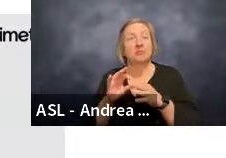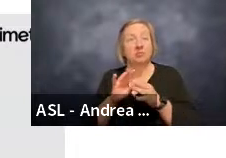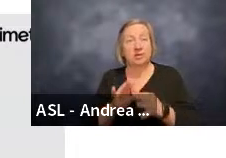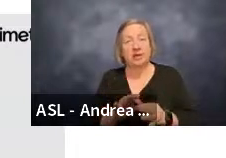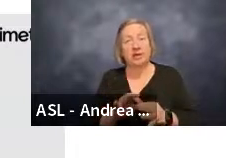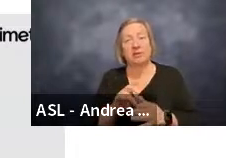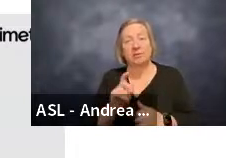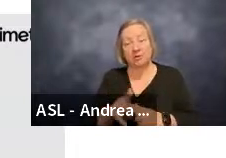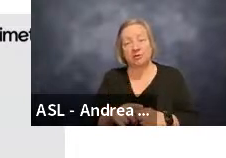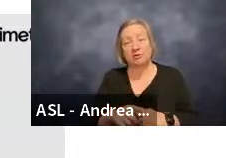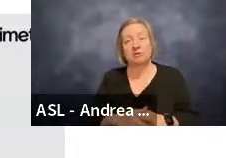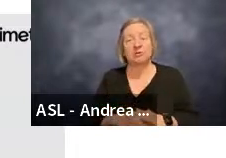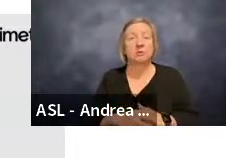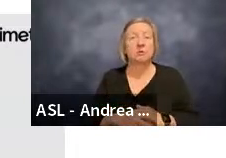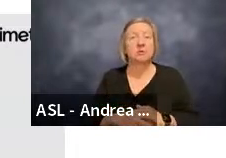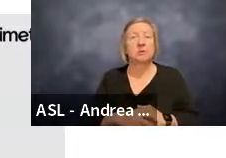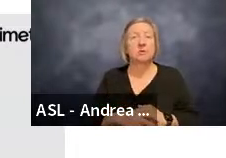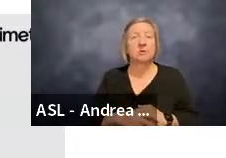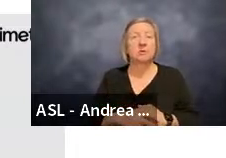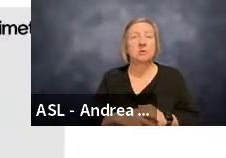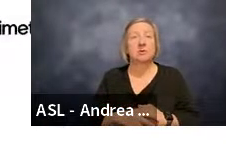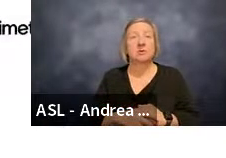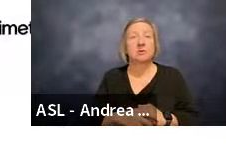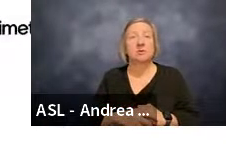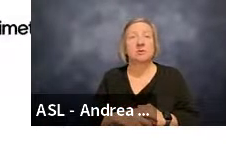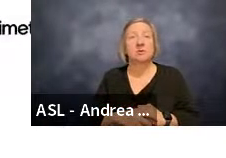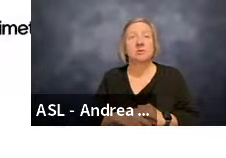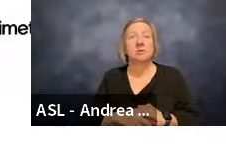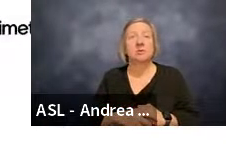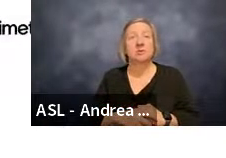is, let's see if I'll wait for it.